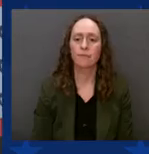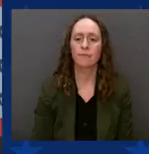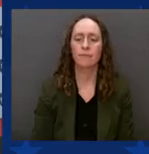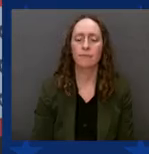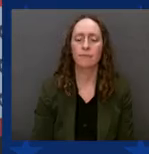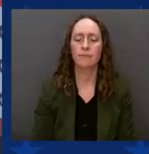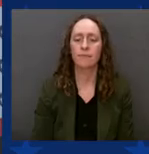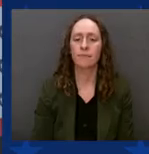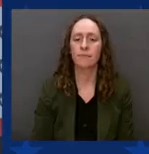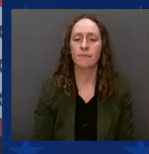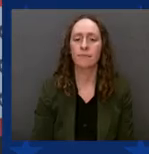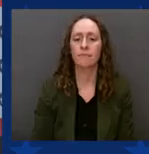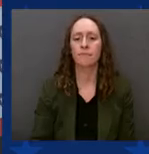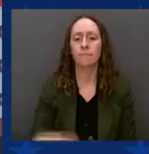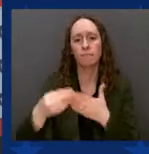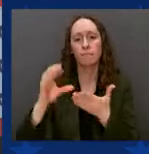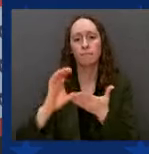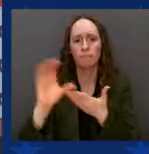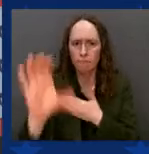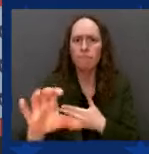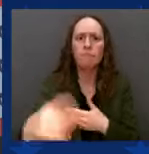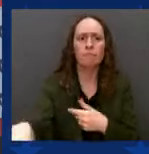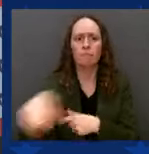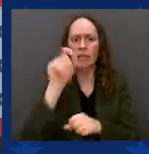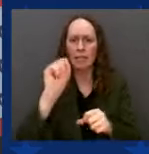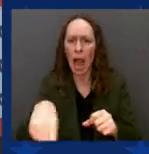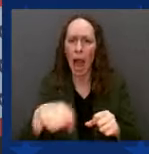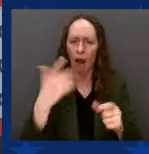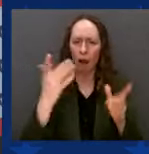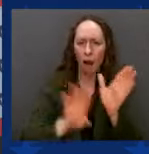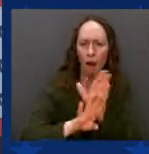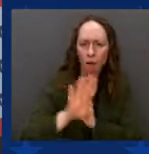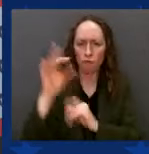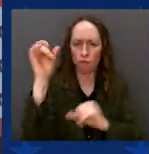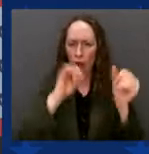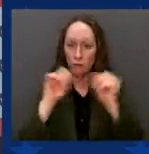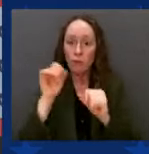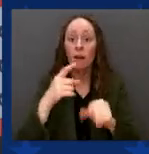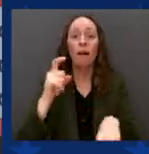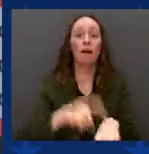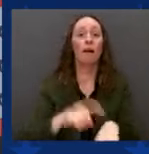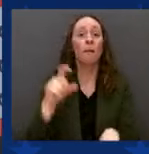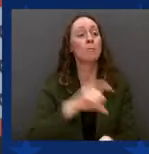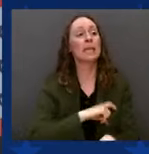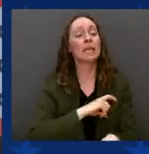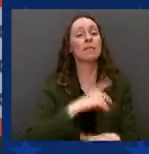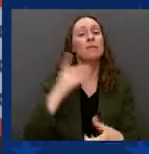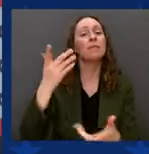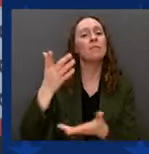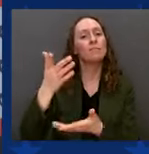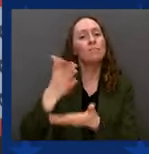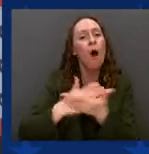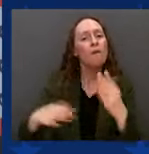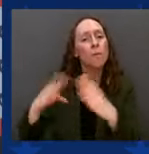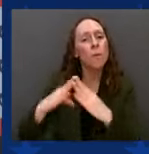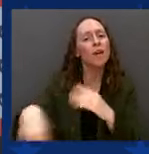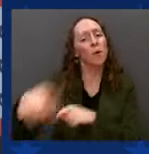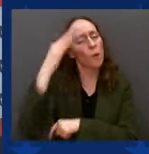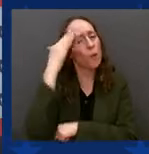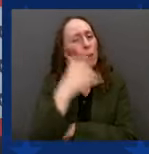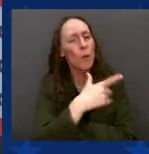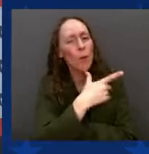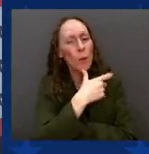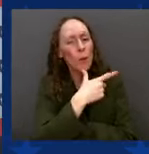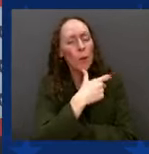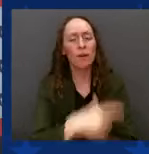they serve. And the communities know them. We got to get cops back on the street. Back